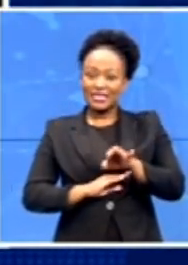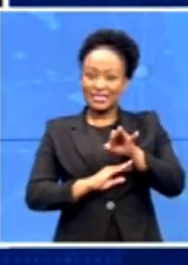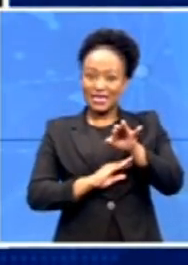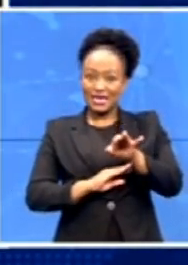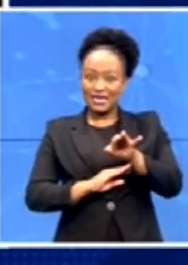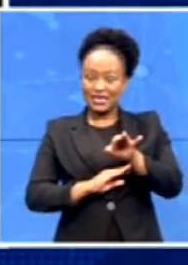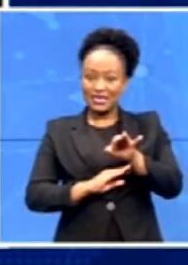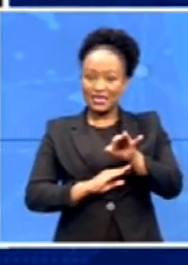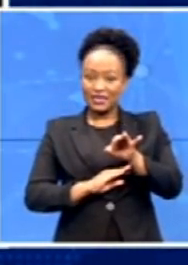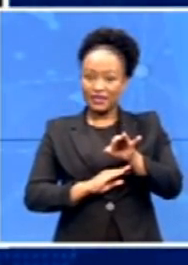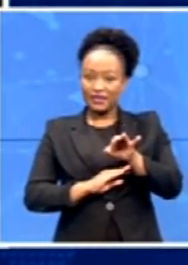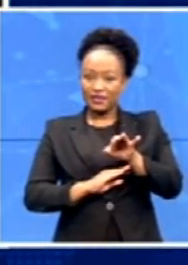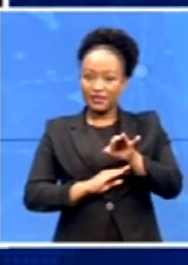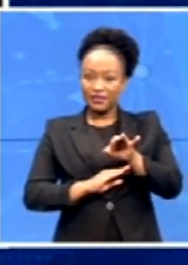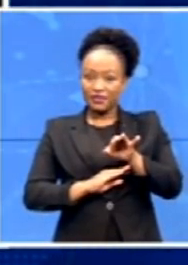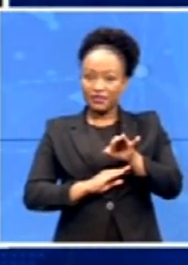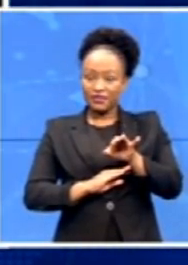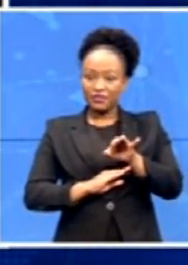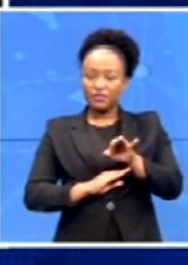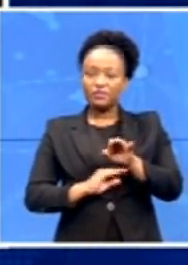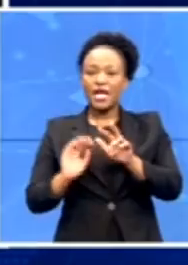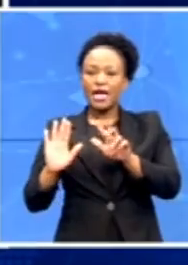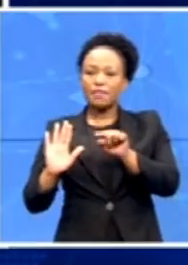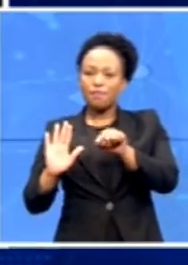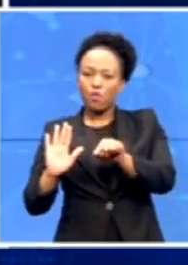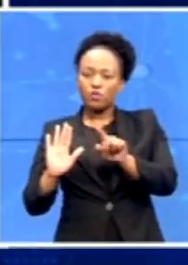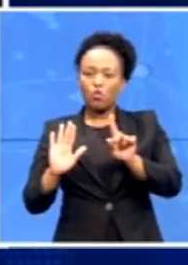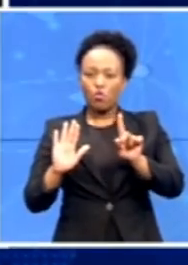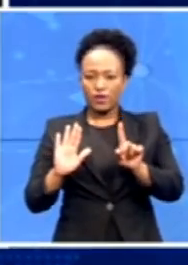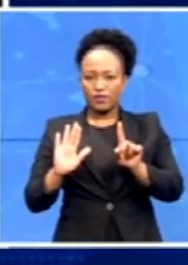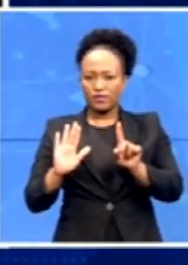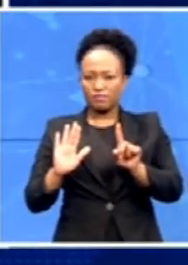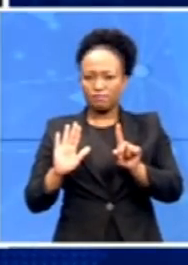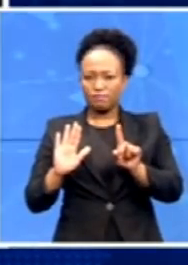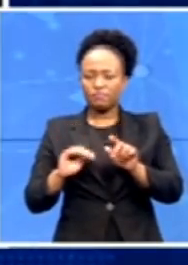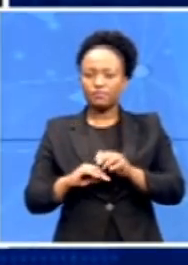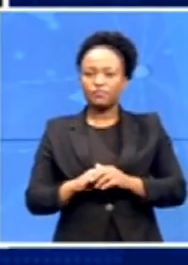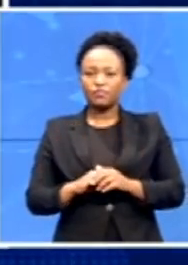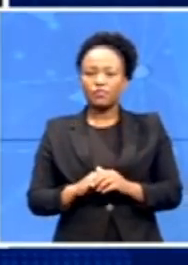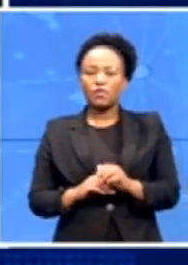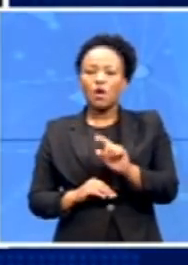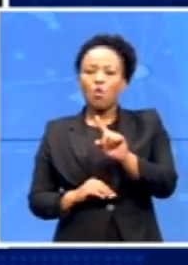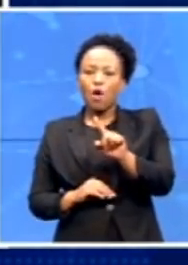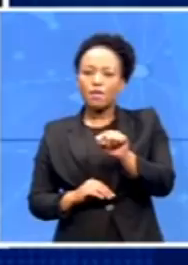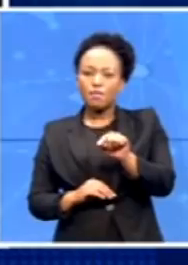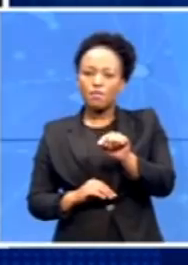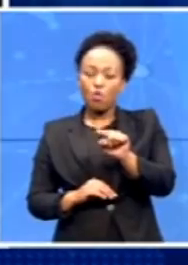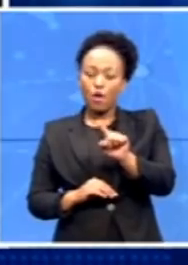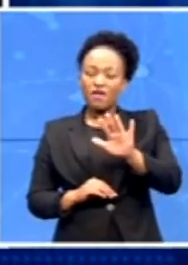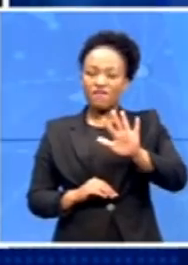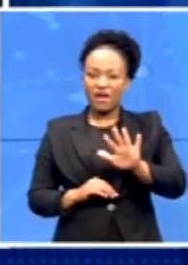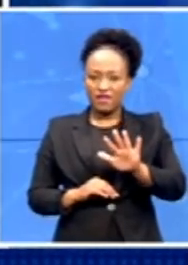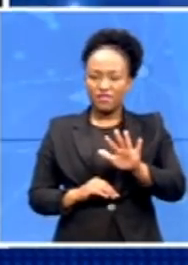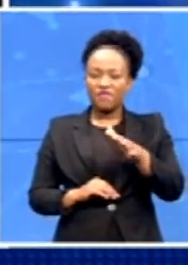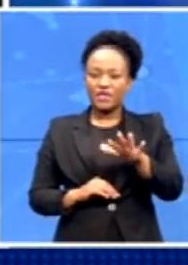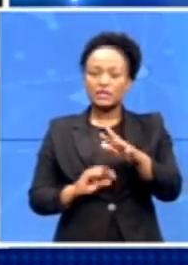subparagraph 8.1, line 5 of this paragraph is corrected and amended to read as follows. We